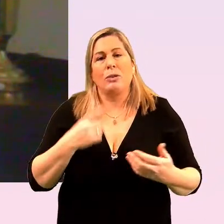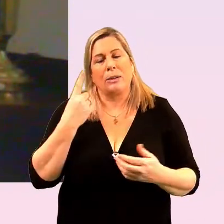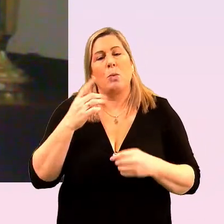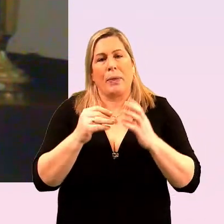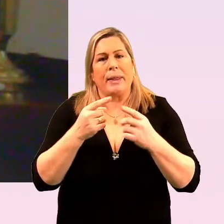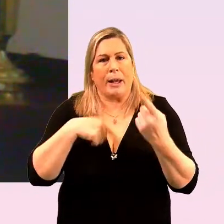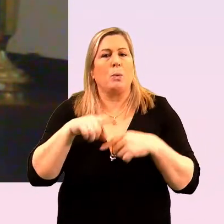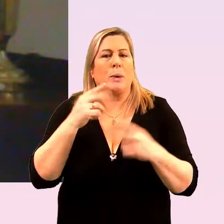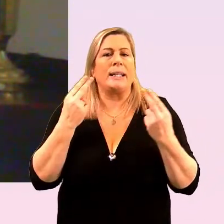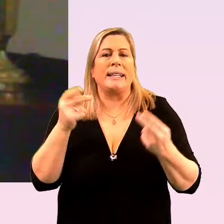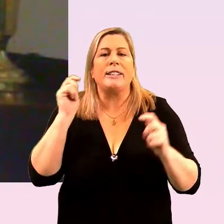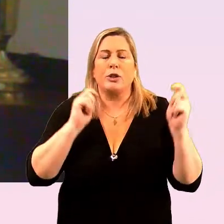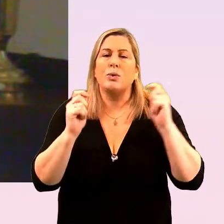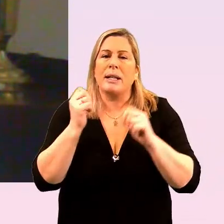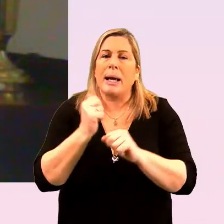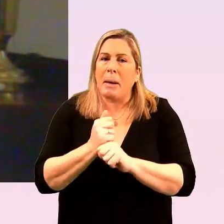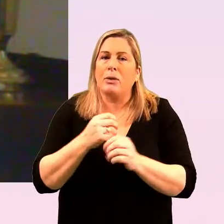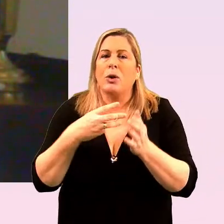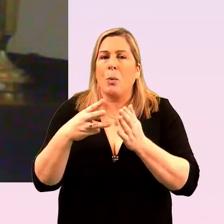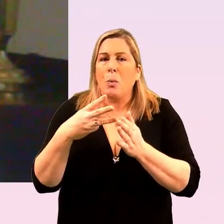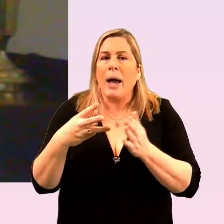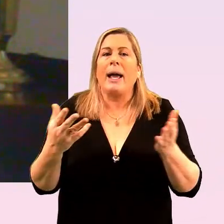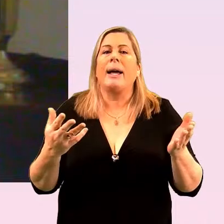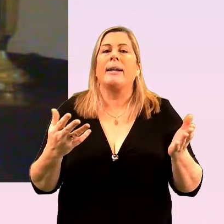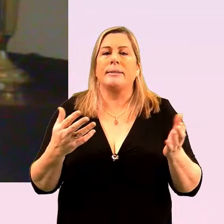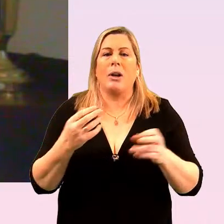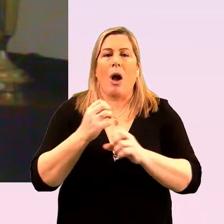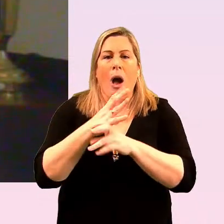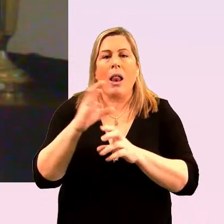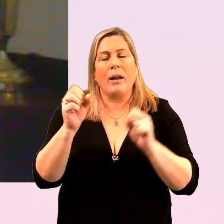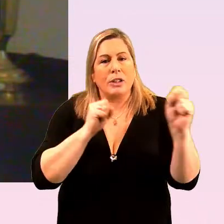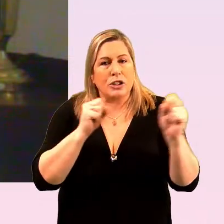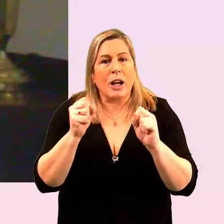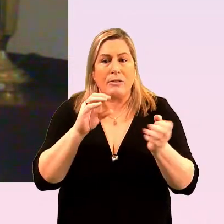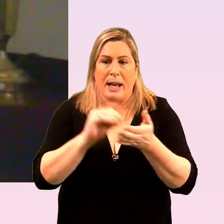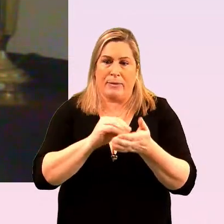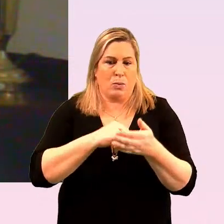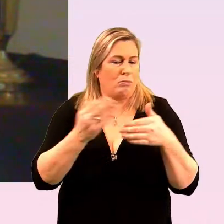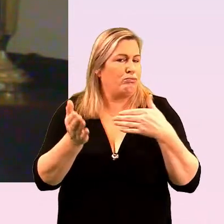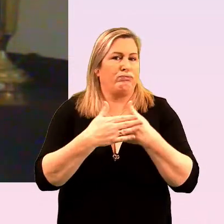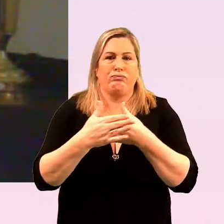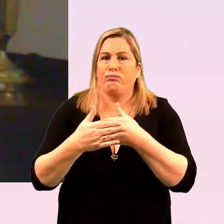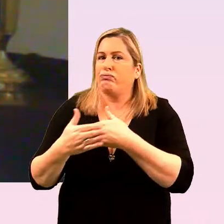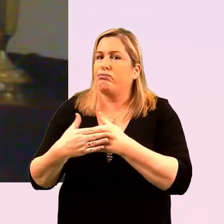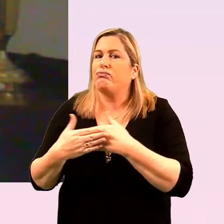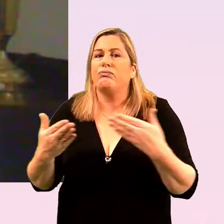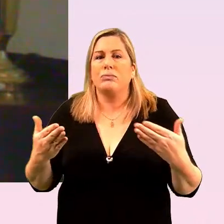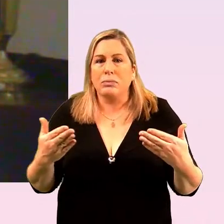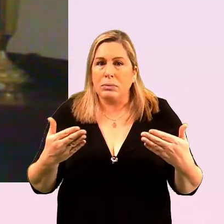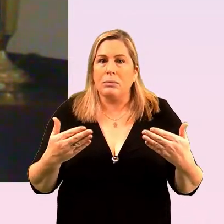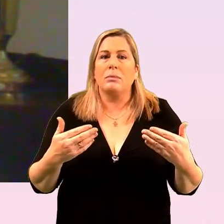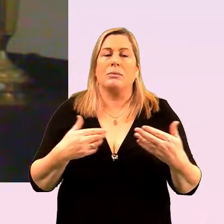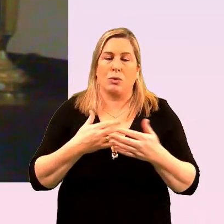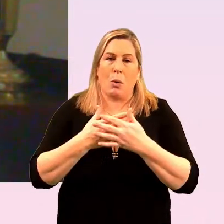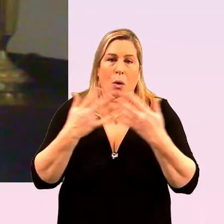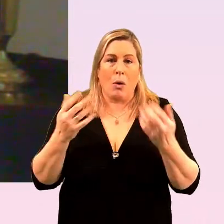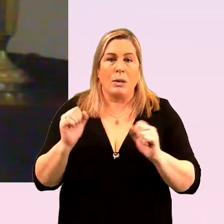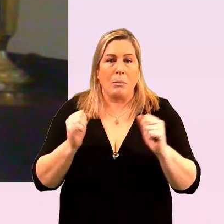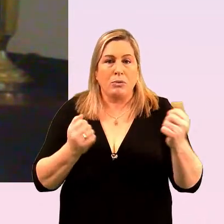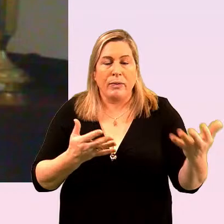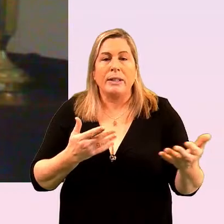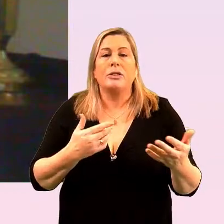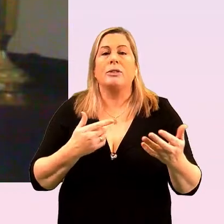think about when, essentially all of the services had to close. So whereas a lot of the provision we have, such